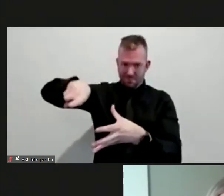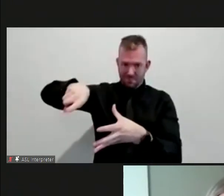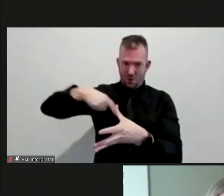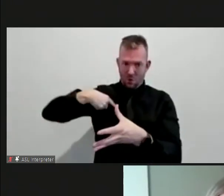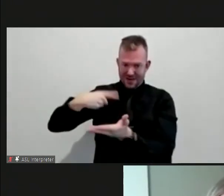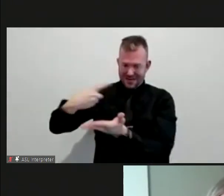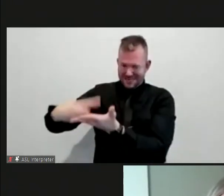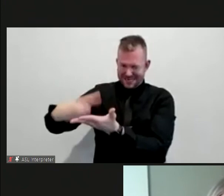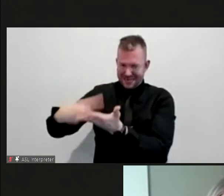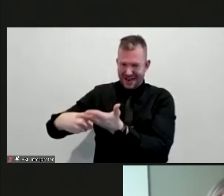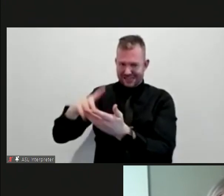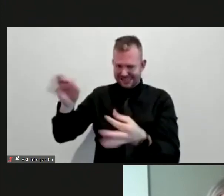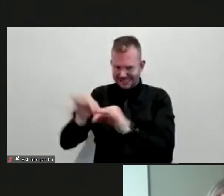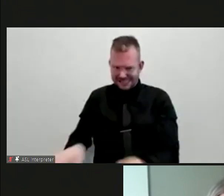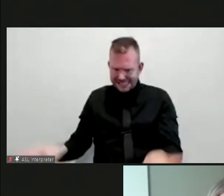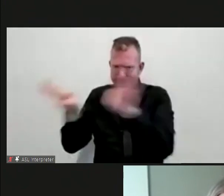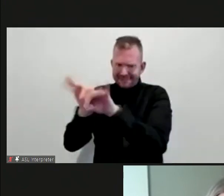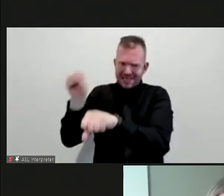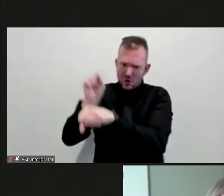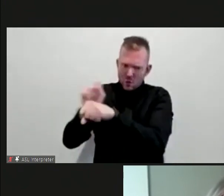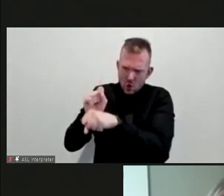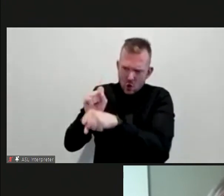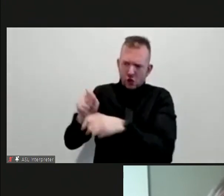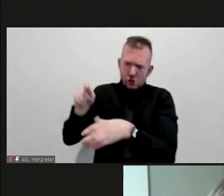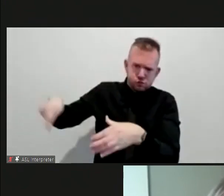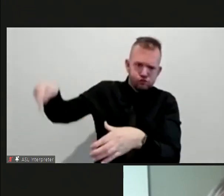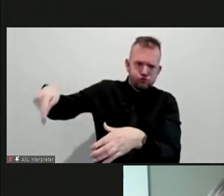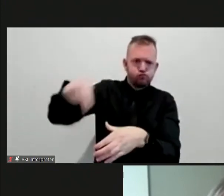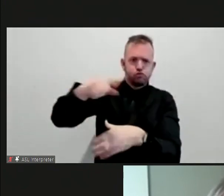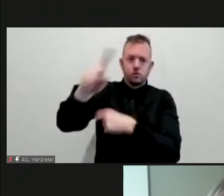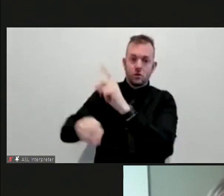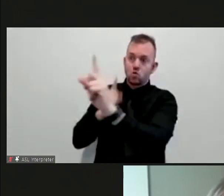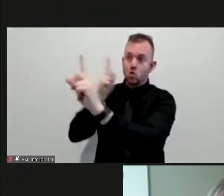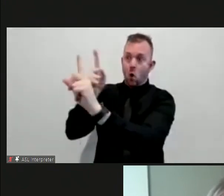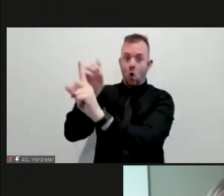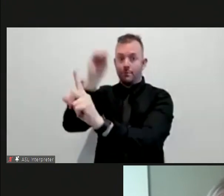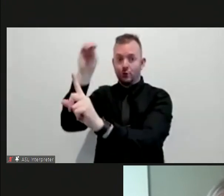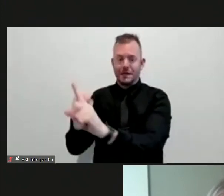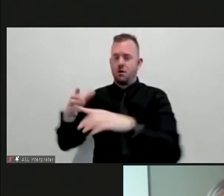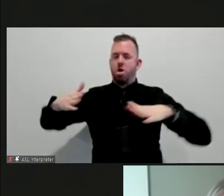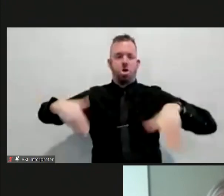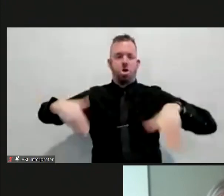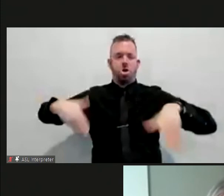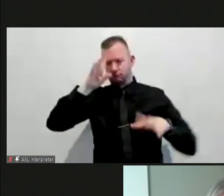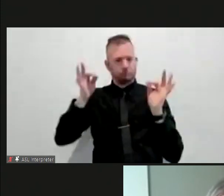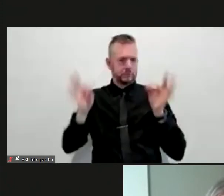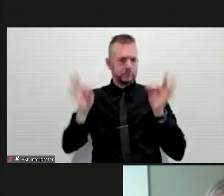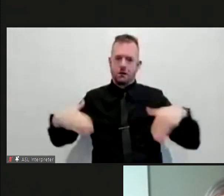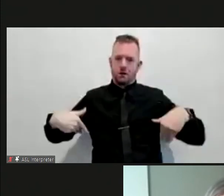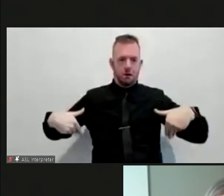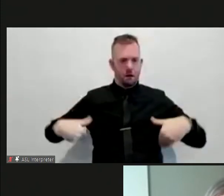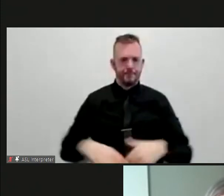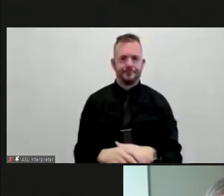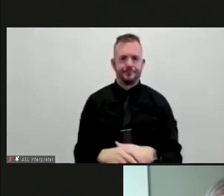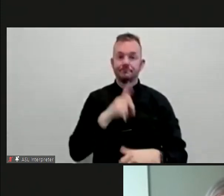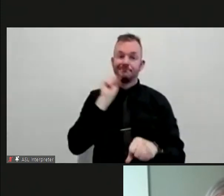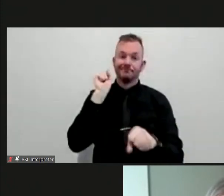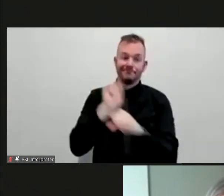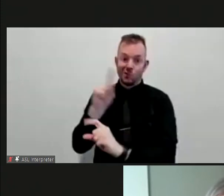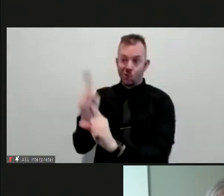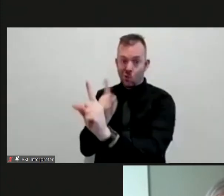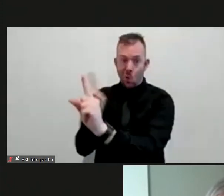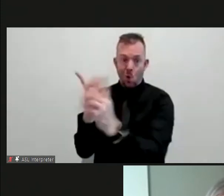not have a goal set out there yet. What we're really waiting on is how much vaccine we'll have,